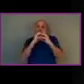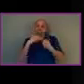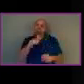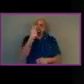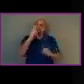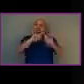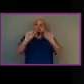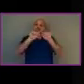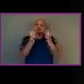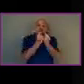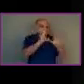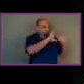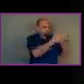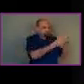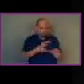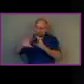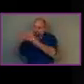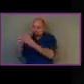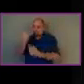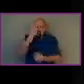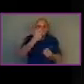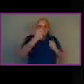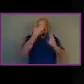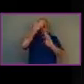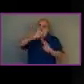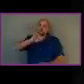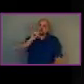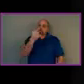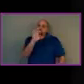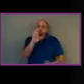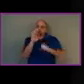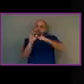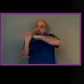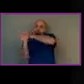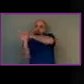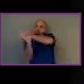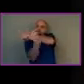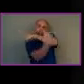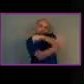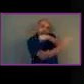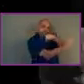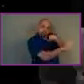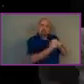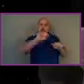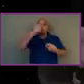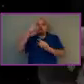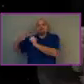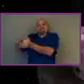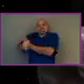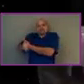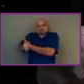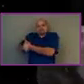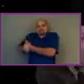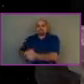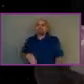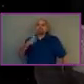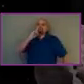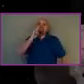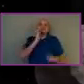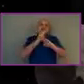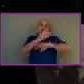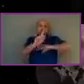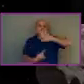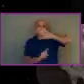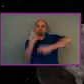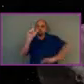of Jupiter's path and the other behind it. Once launched in October 2021, the mission will complete a 12-year journey